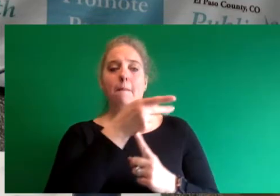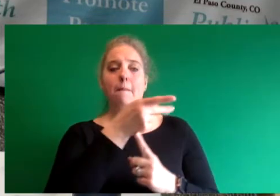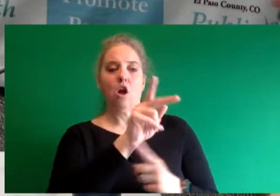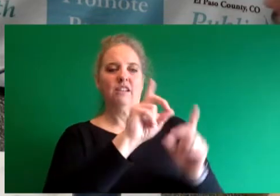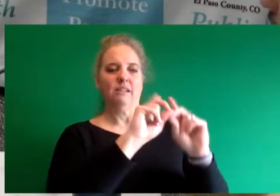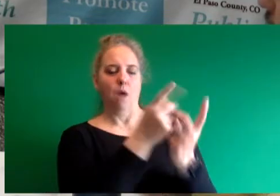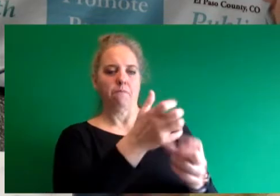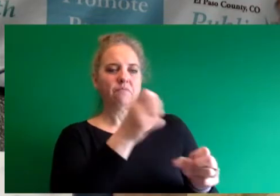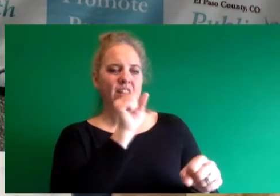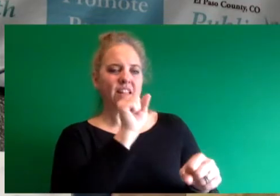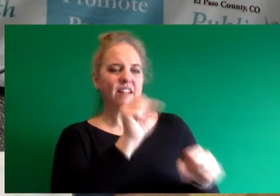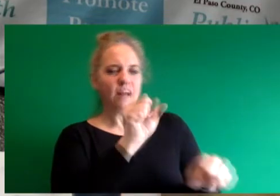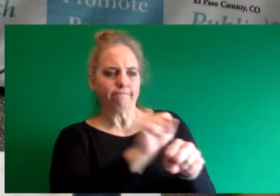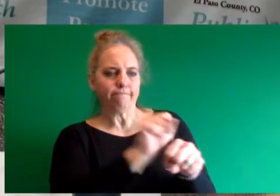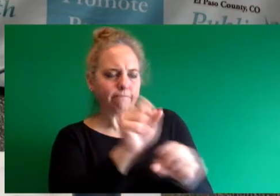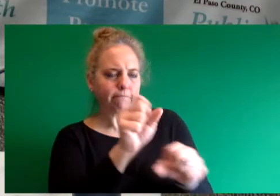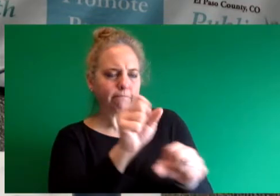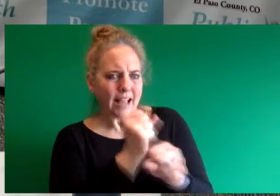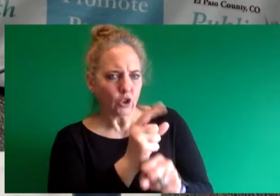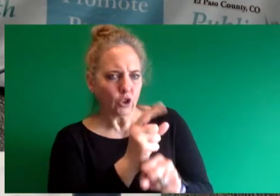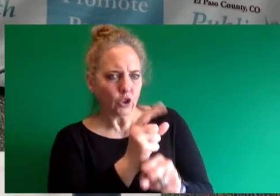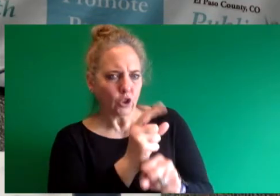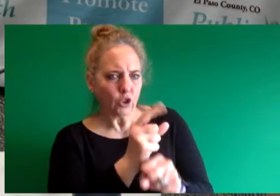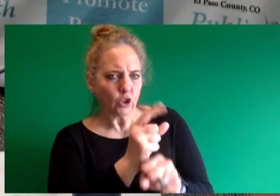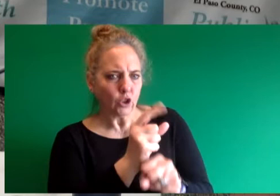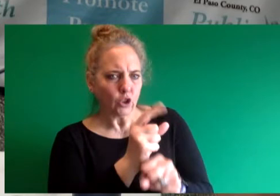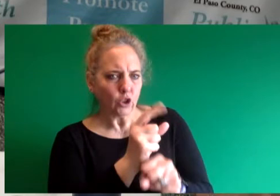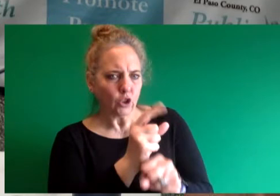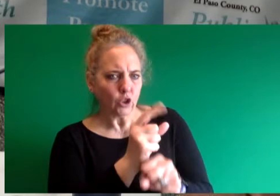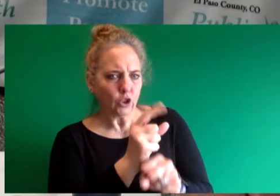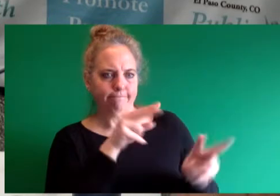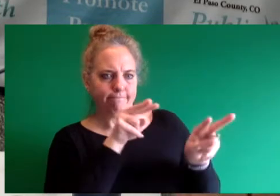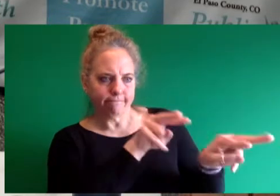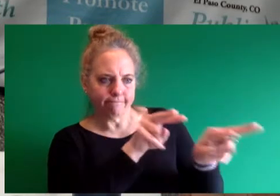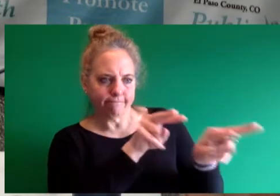Our Chief Coles? No? Okay. Councilman Donaldson.